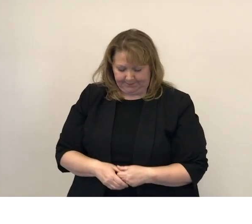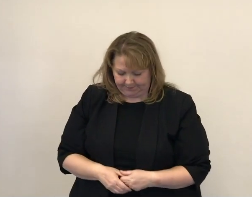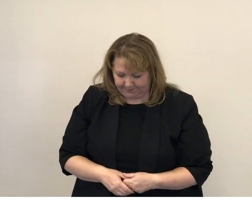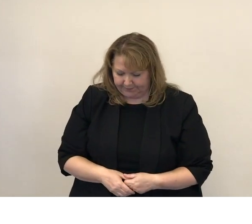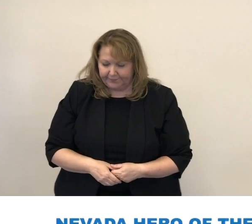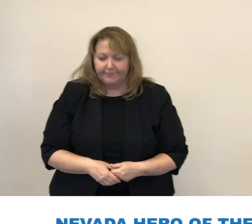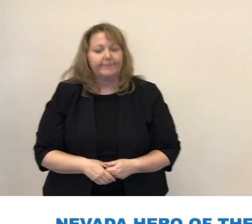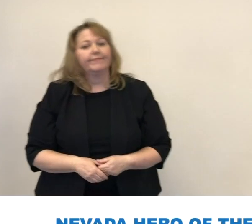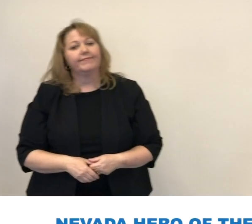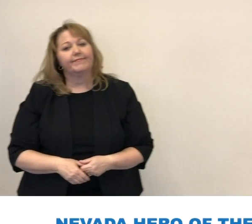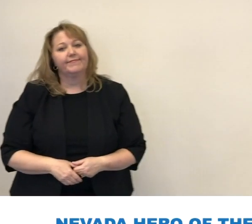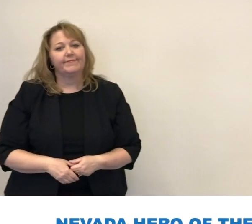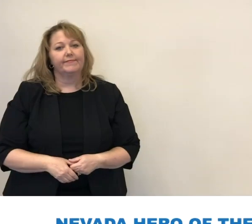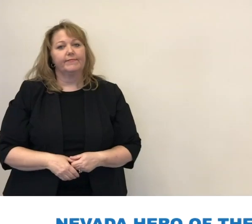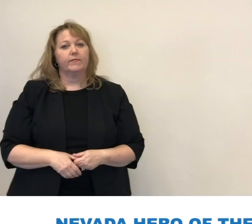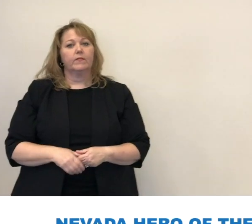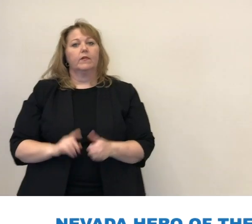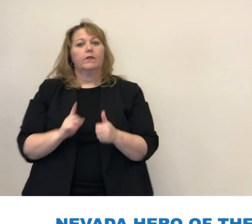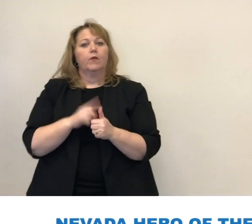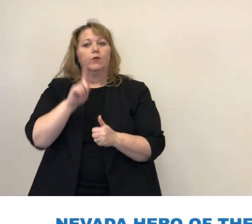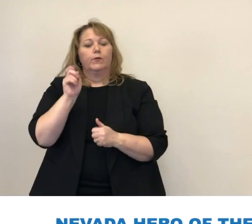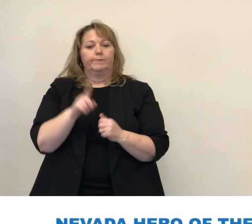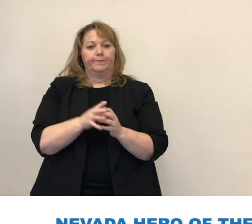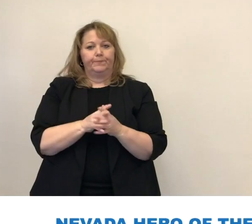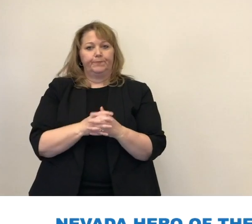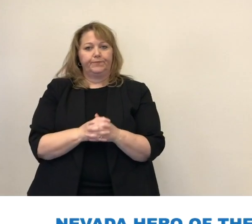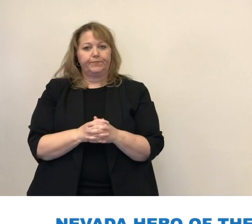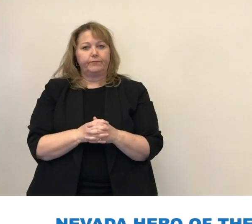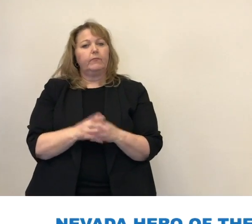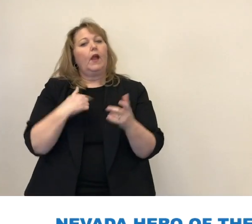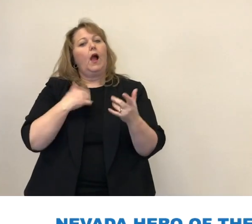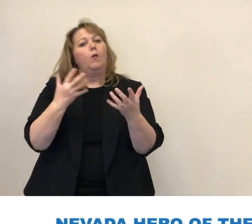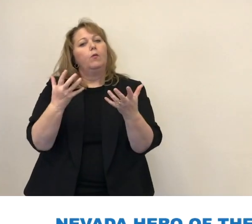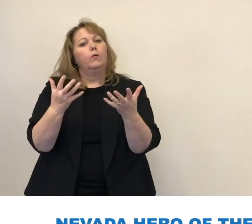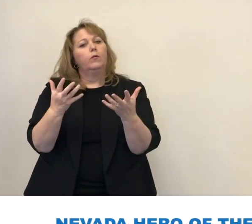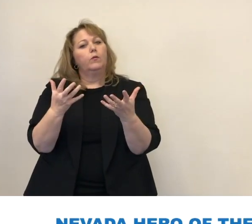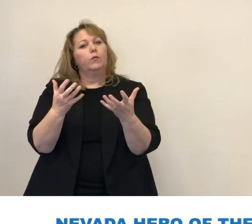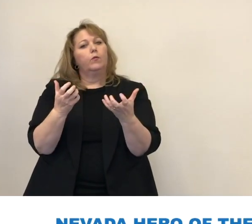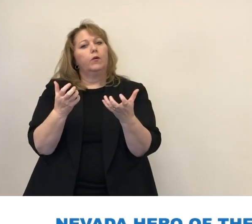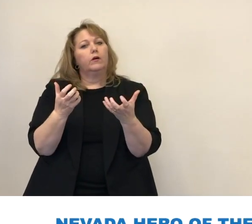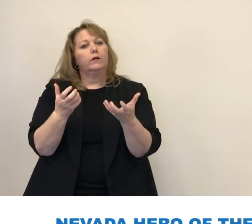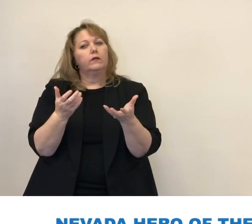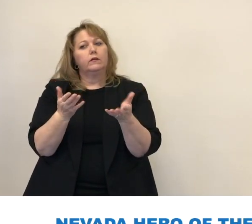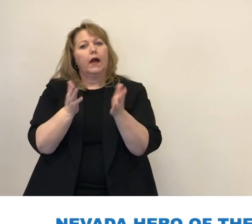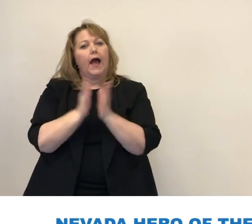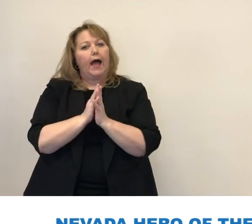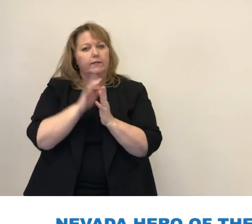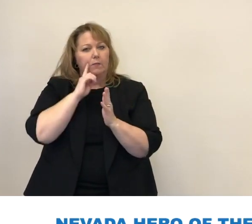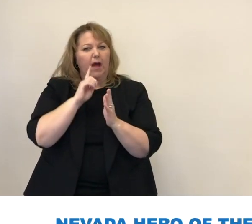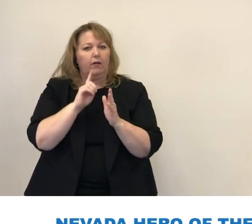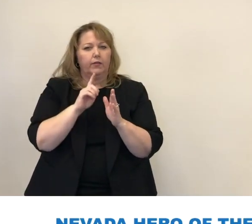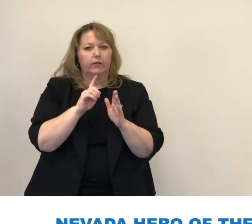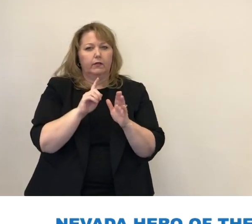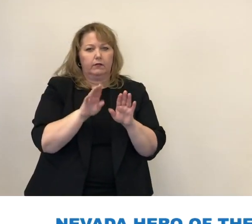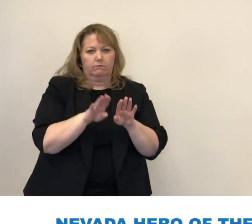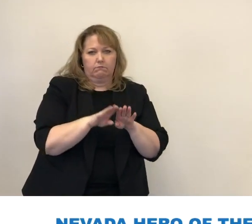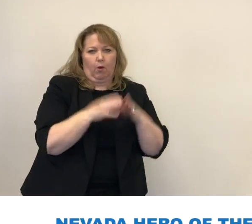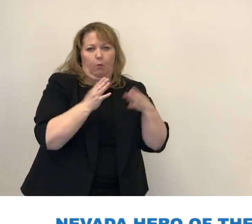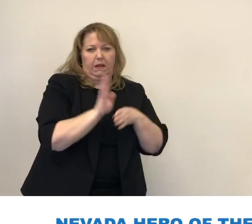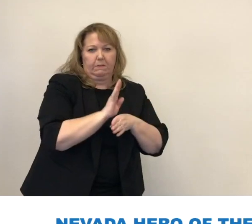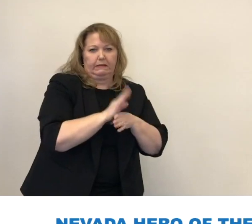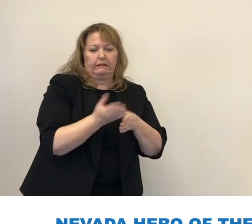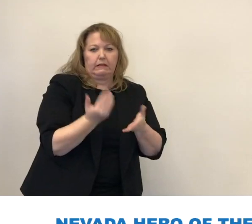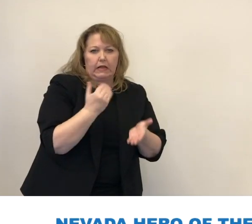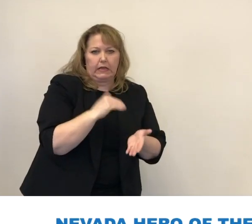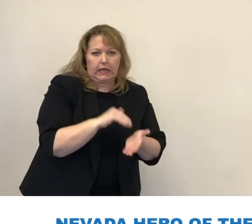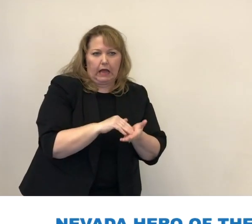you, Governor. Wanted to ask about reopening and specifically in how it relates to the